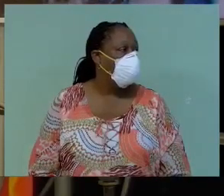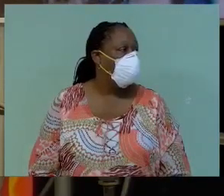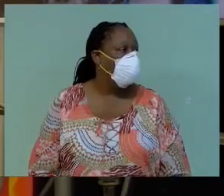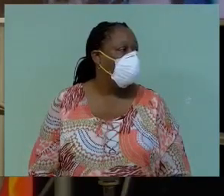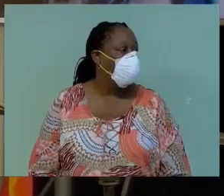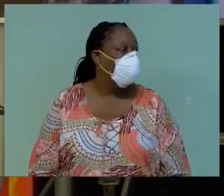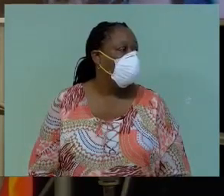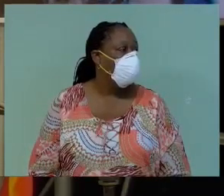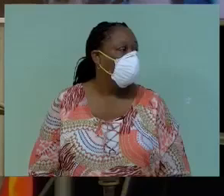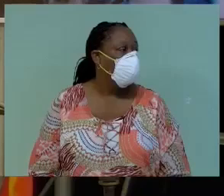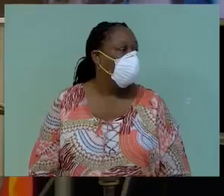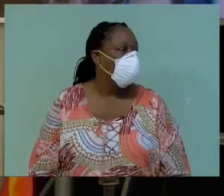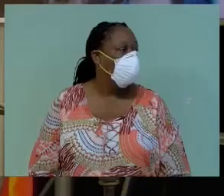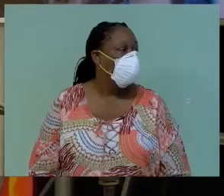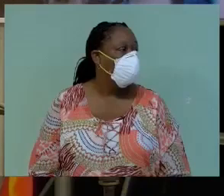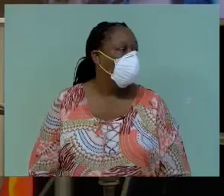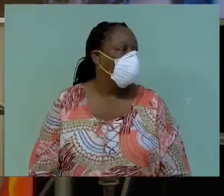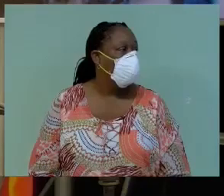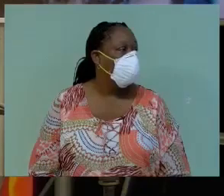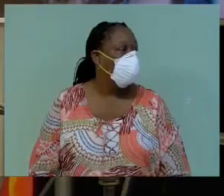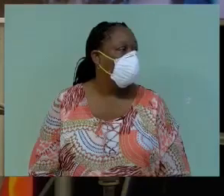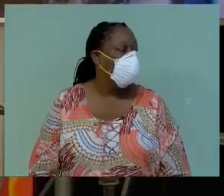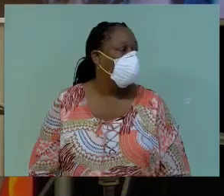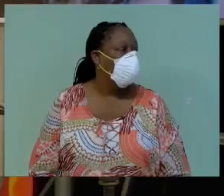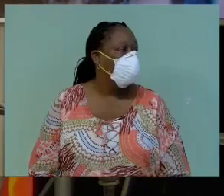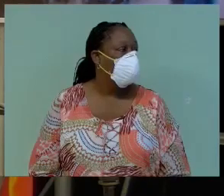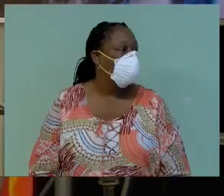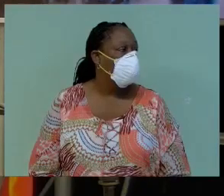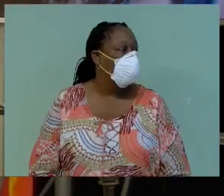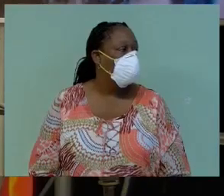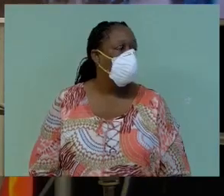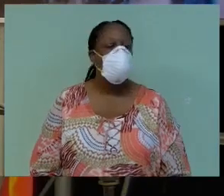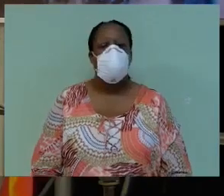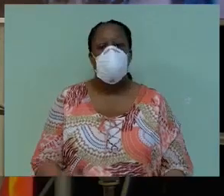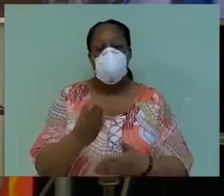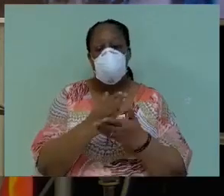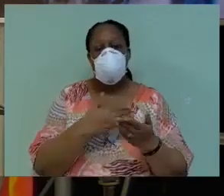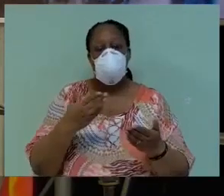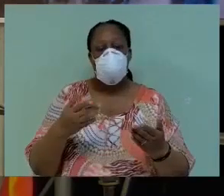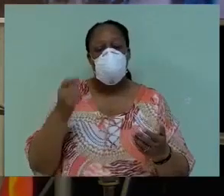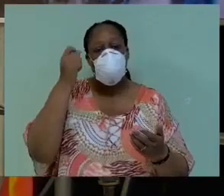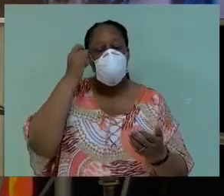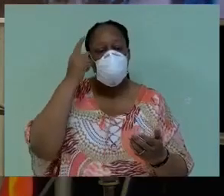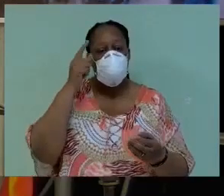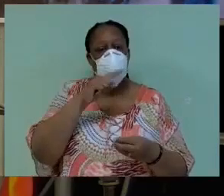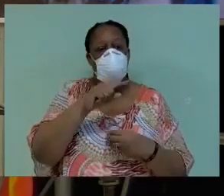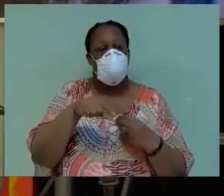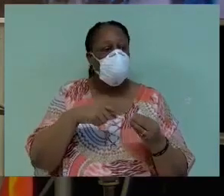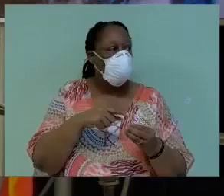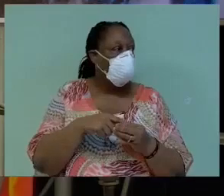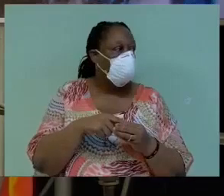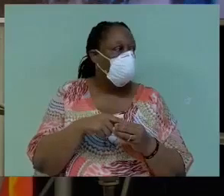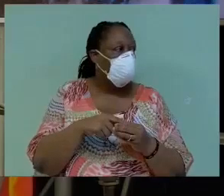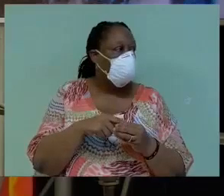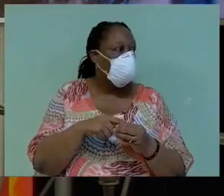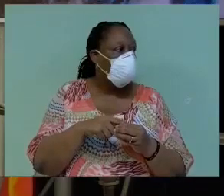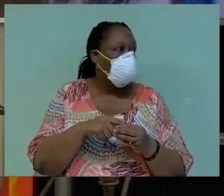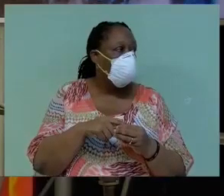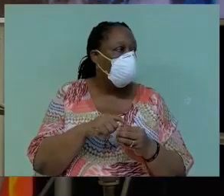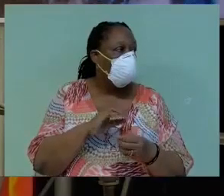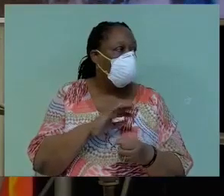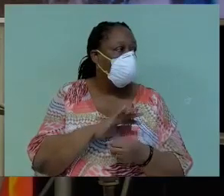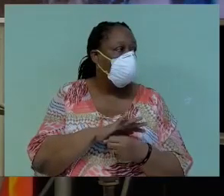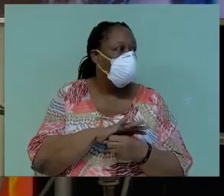by explaining what was said there. There are a few things we need to understand, that the transmission of COVID-19 is